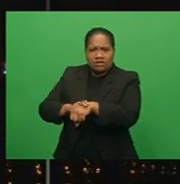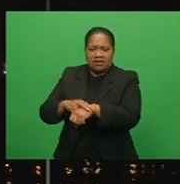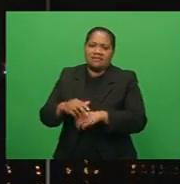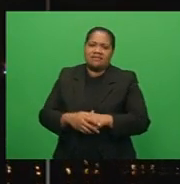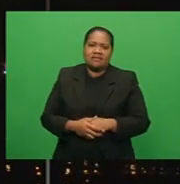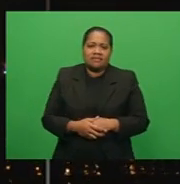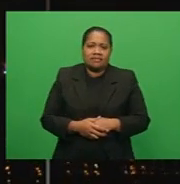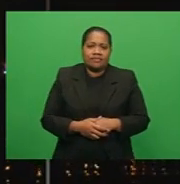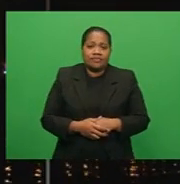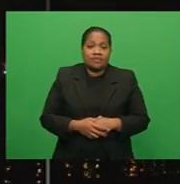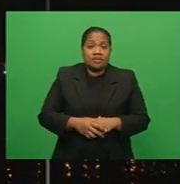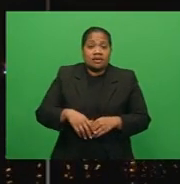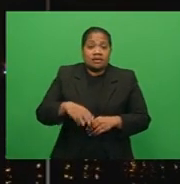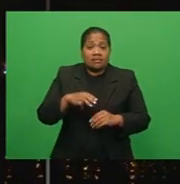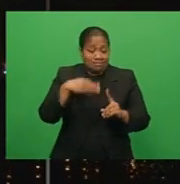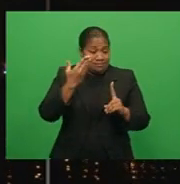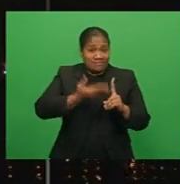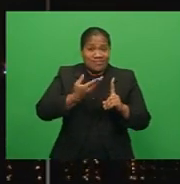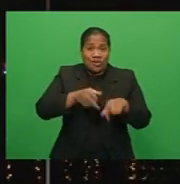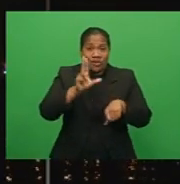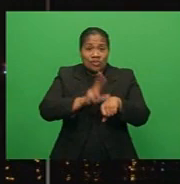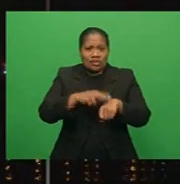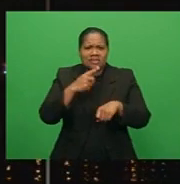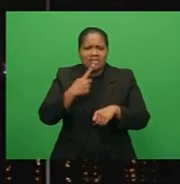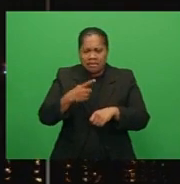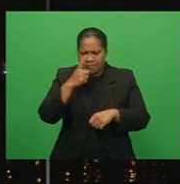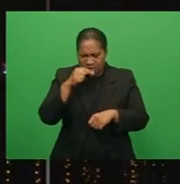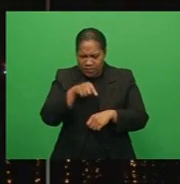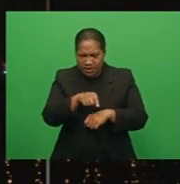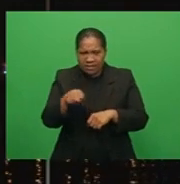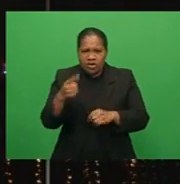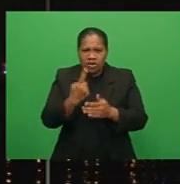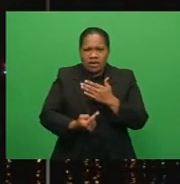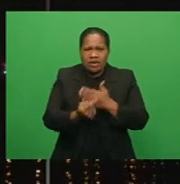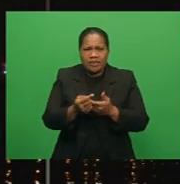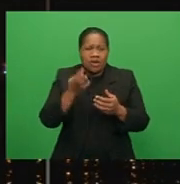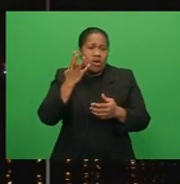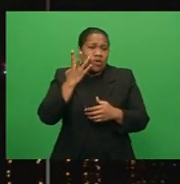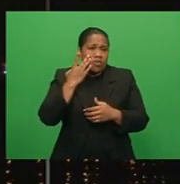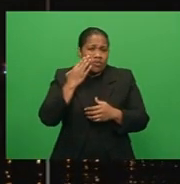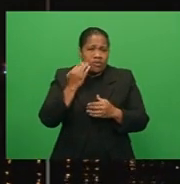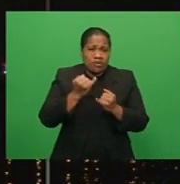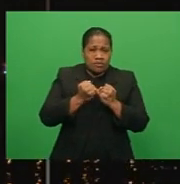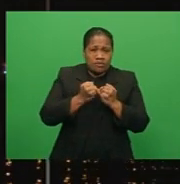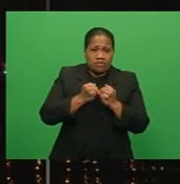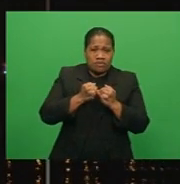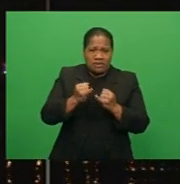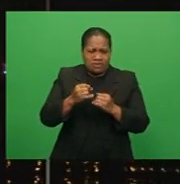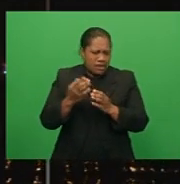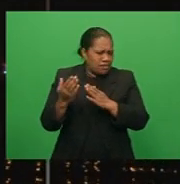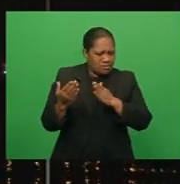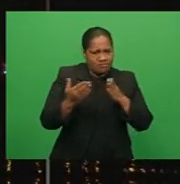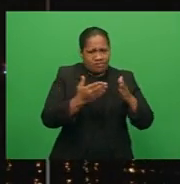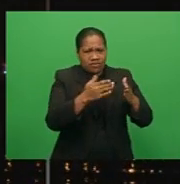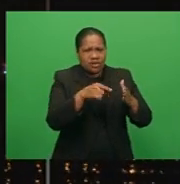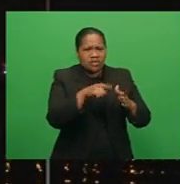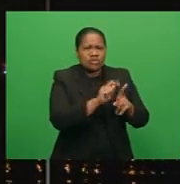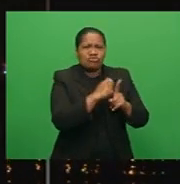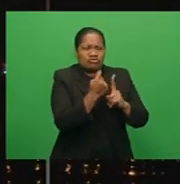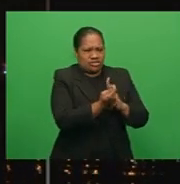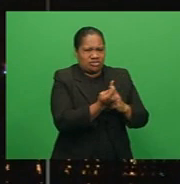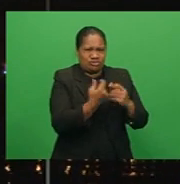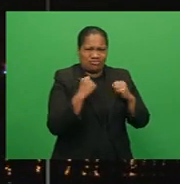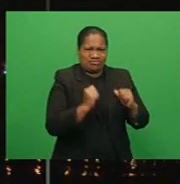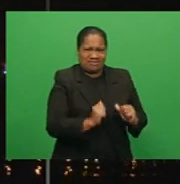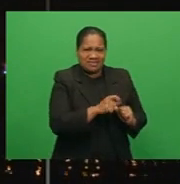Superintendent Dr. Kieran Gaikwad says patients spend the crucial years of their illness with traditional healers, and when they do turn up to the